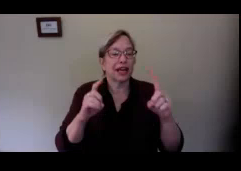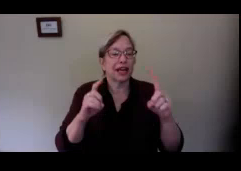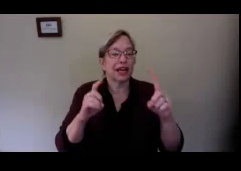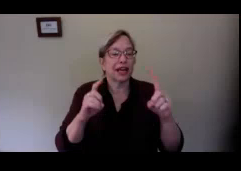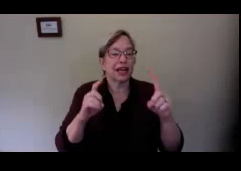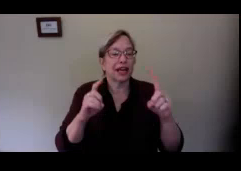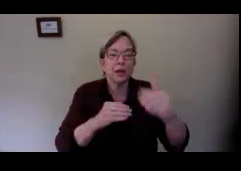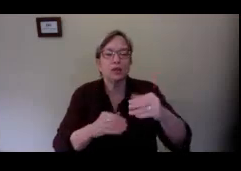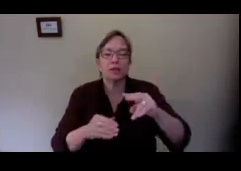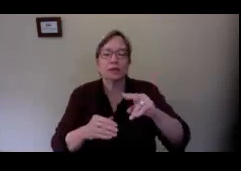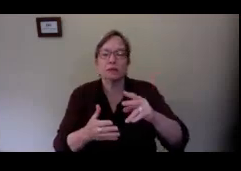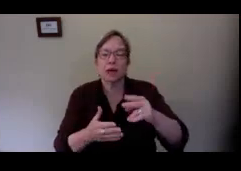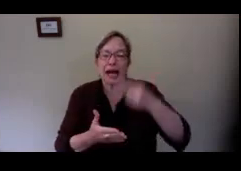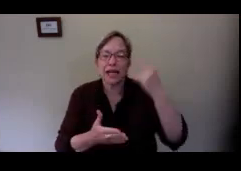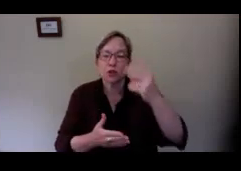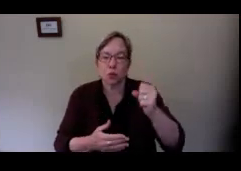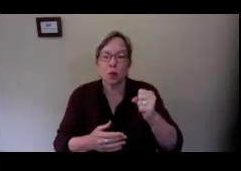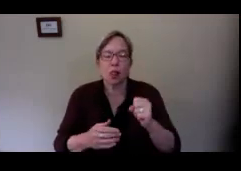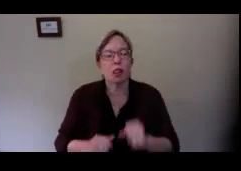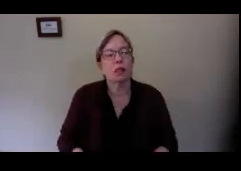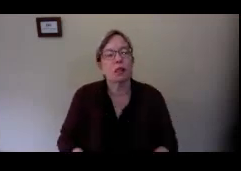slide.